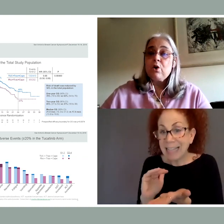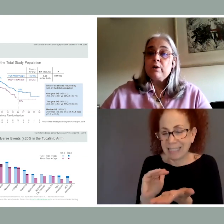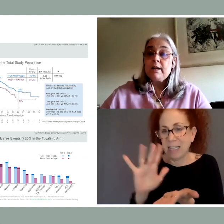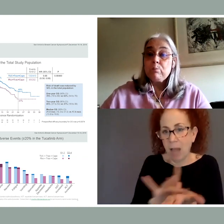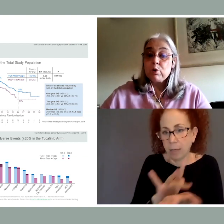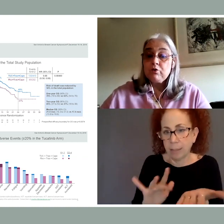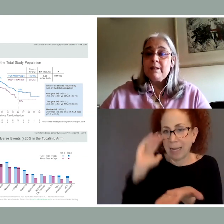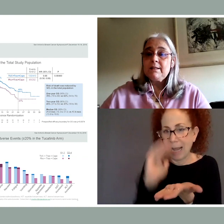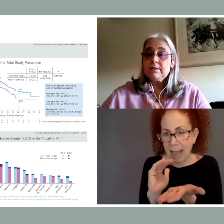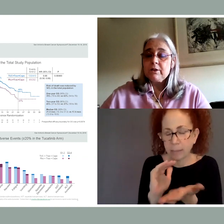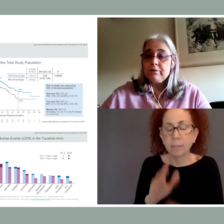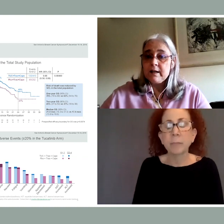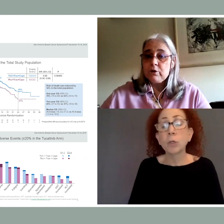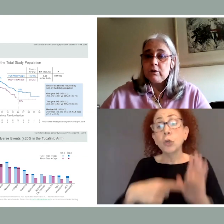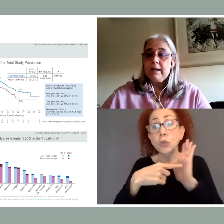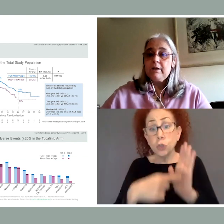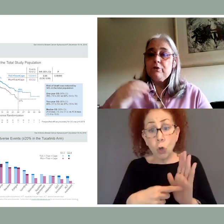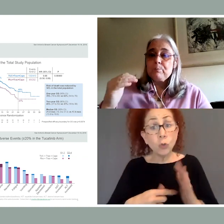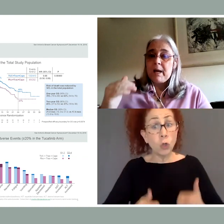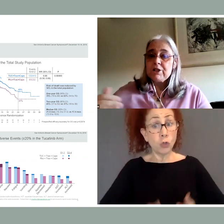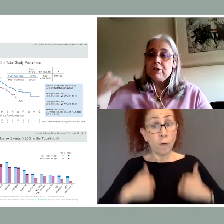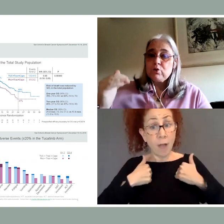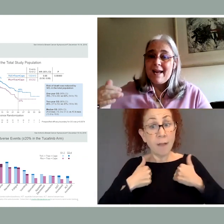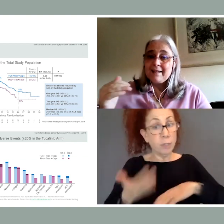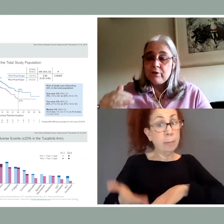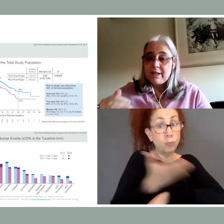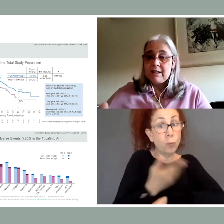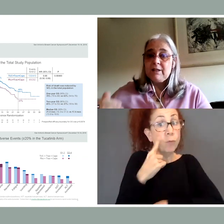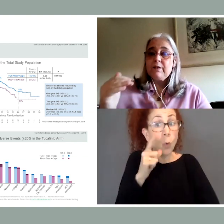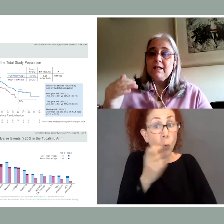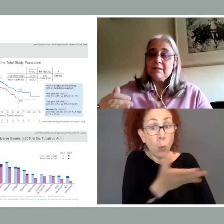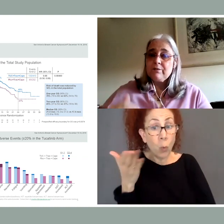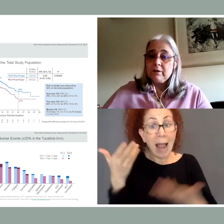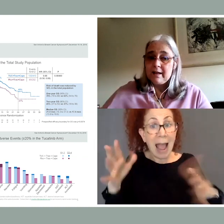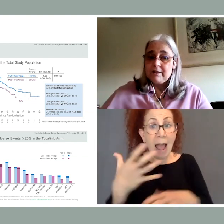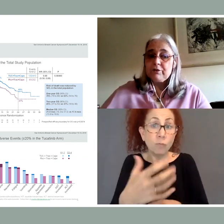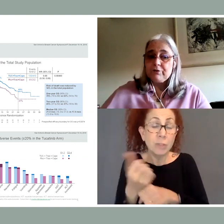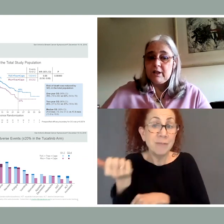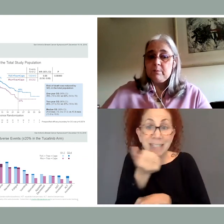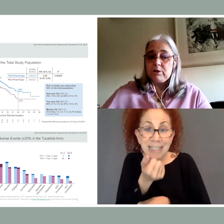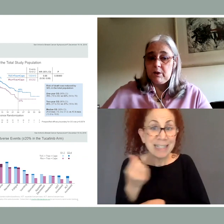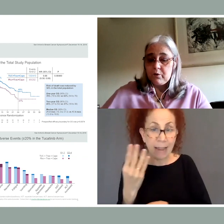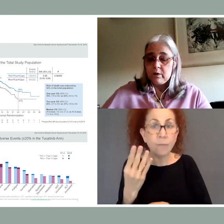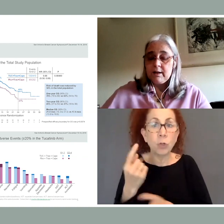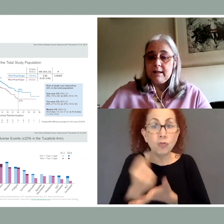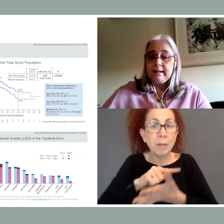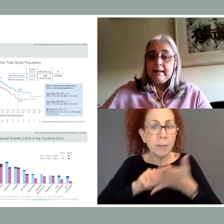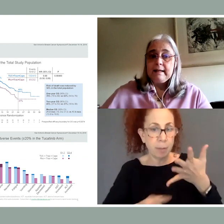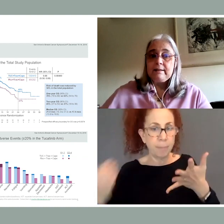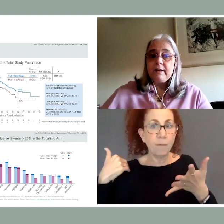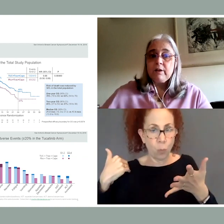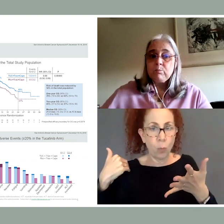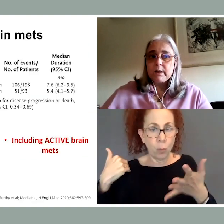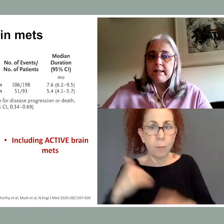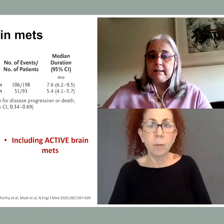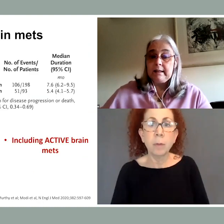has shown an improvement in survival for patients who had received several lines of treatment before.